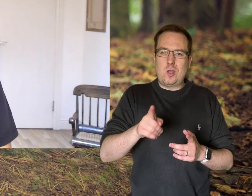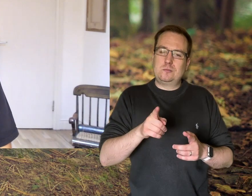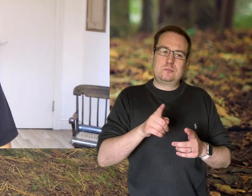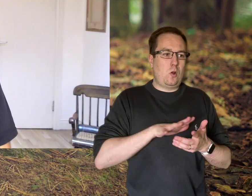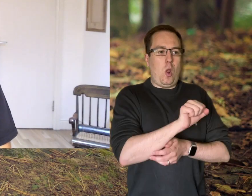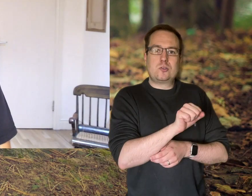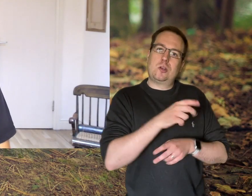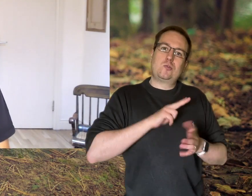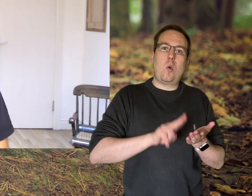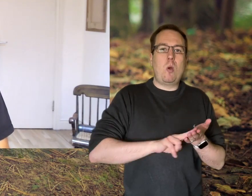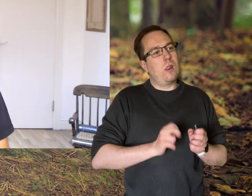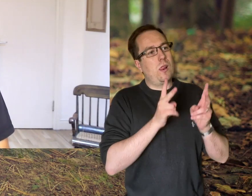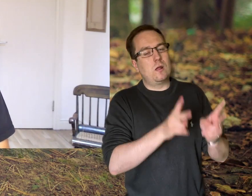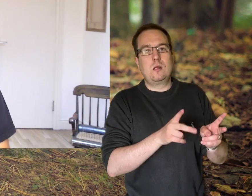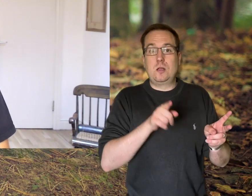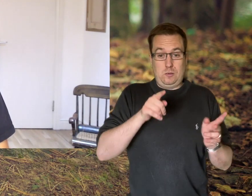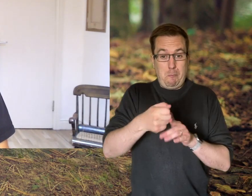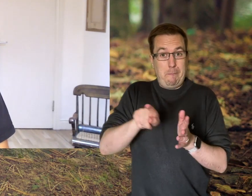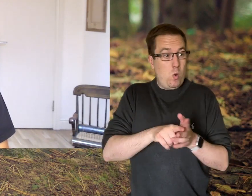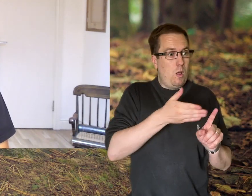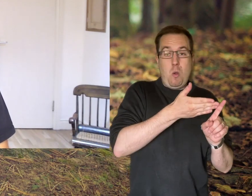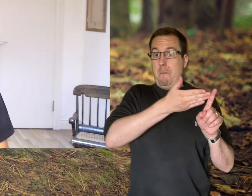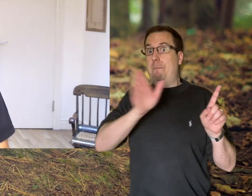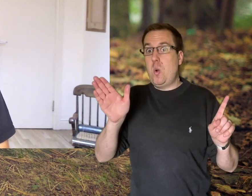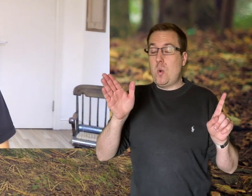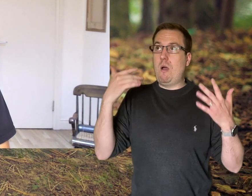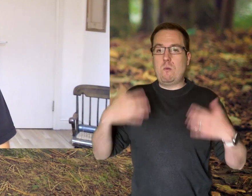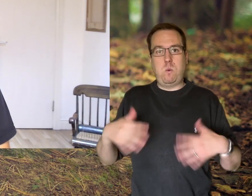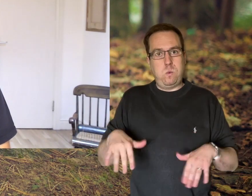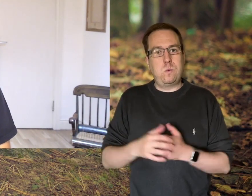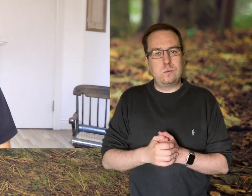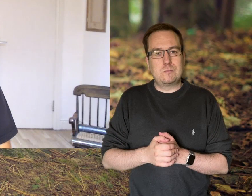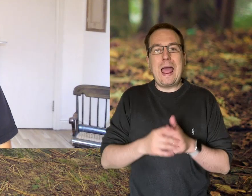For some of these thoughts, I need to give credit to a guy called Andy Smith from Belfast Vineyard.